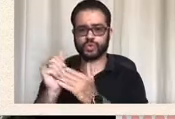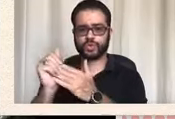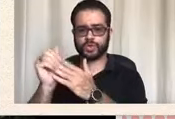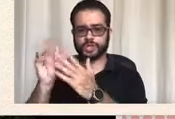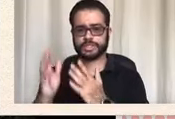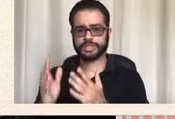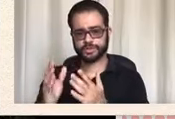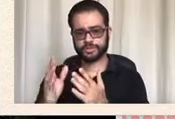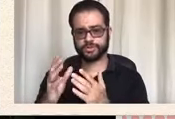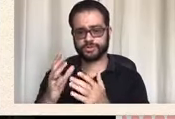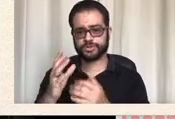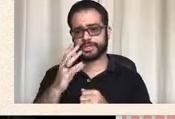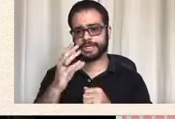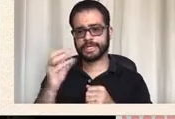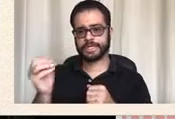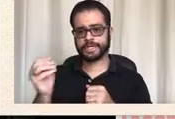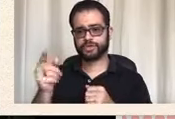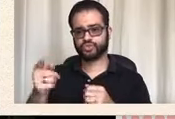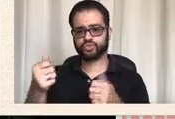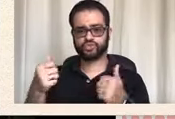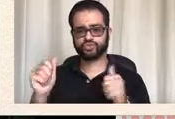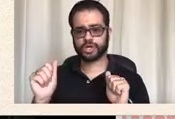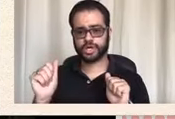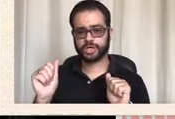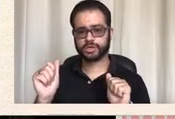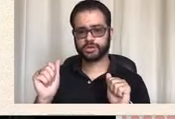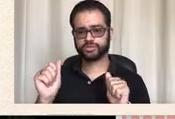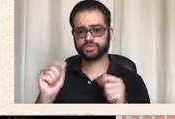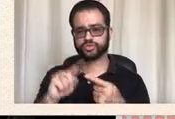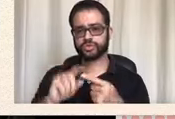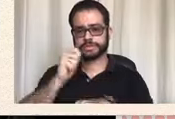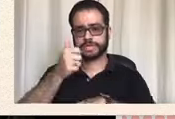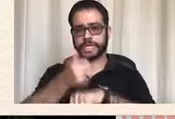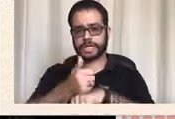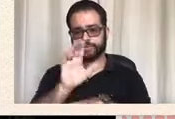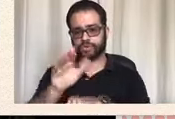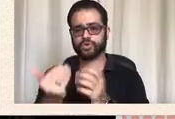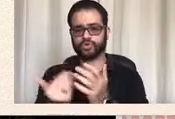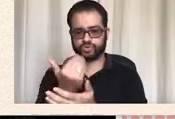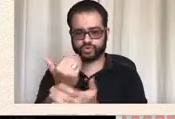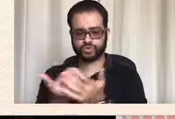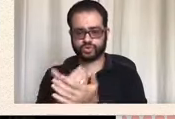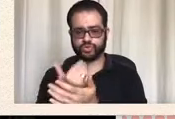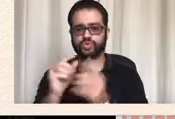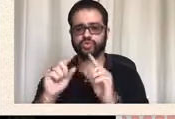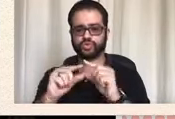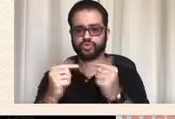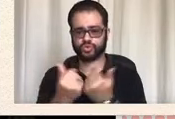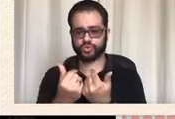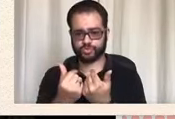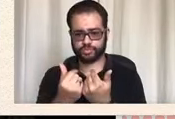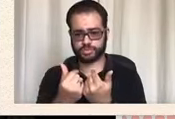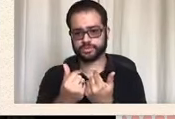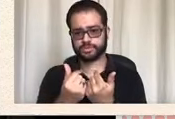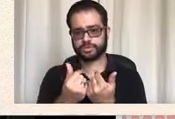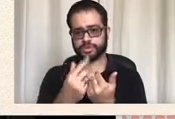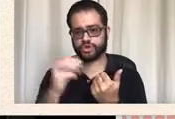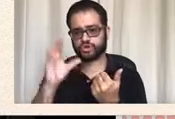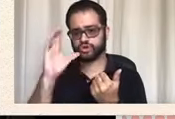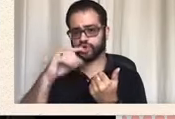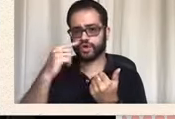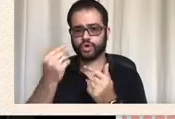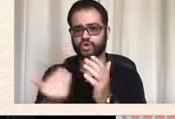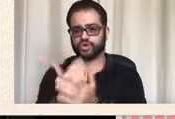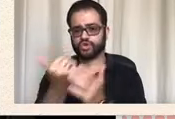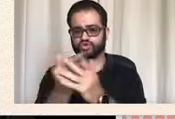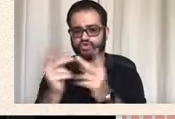your new groups, and you're looking for a new place to meet, you're looking for how